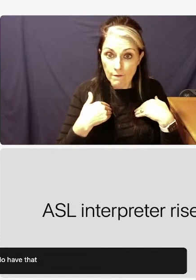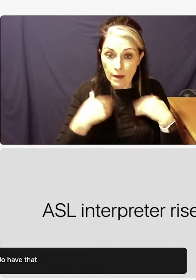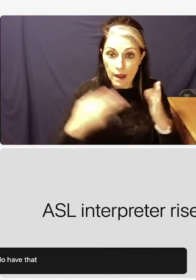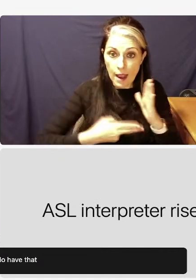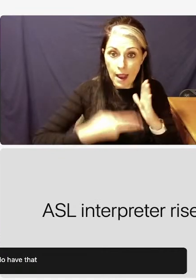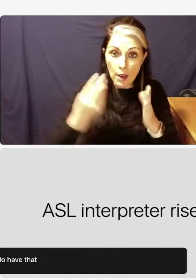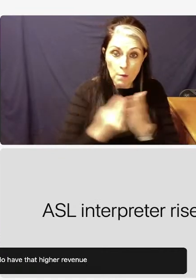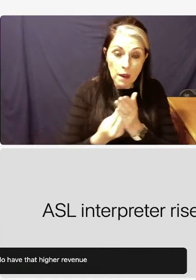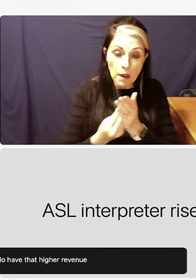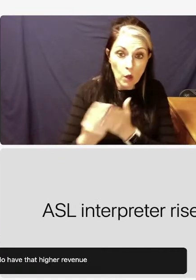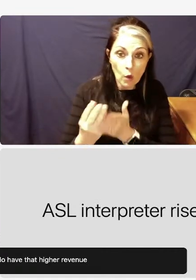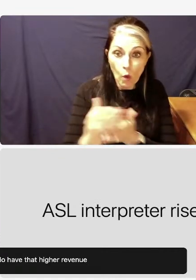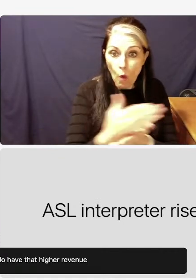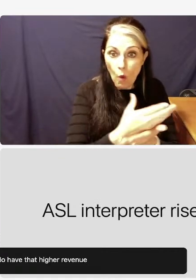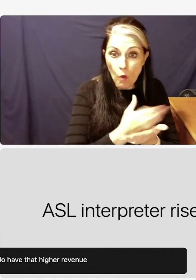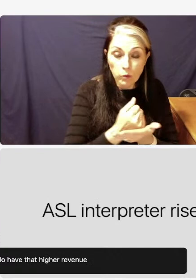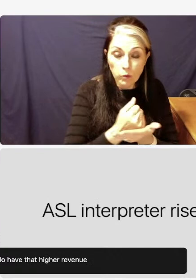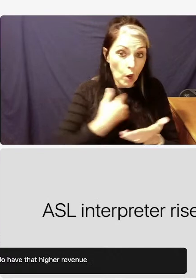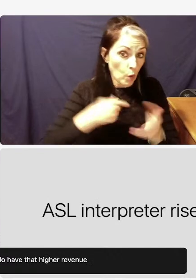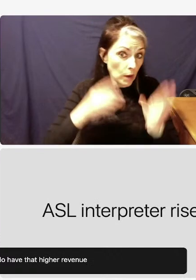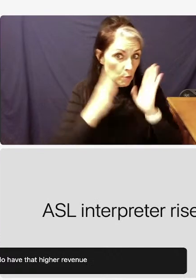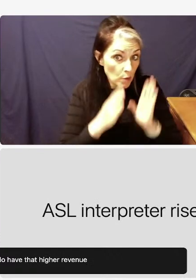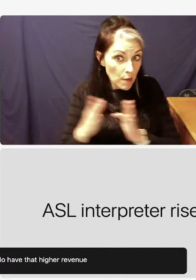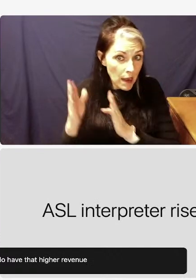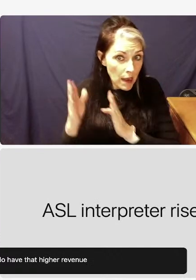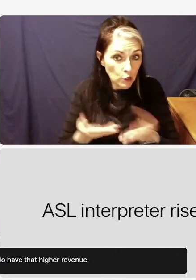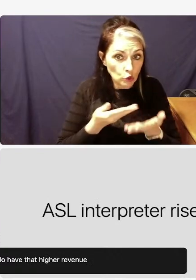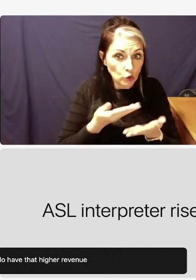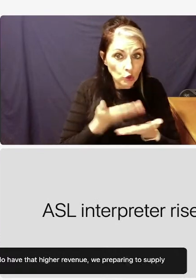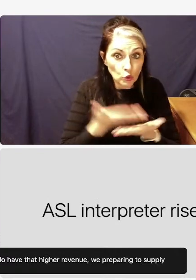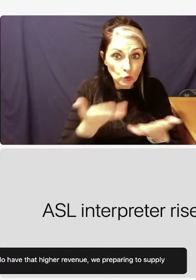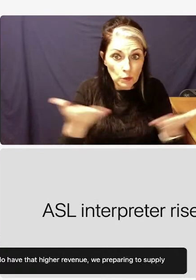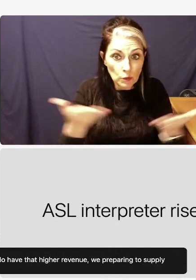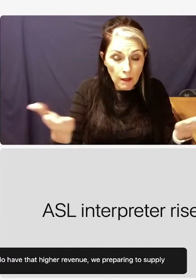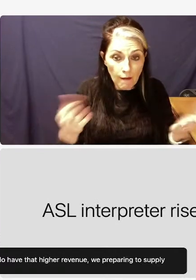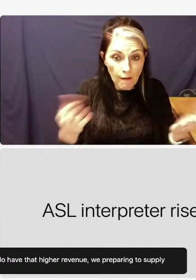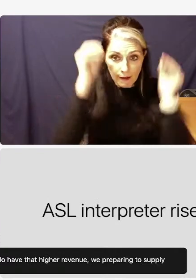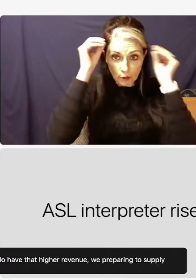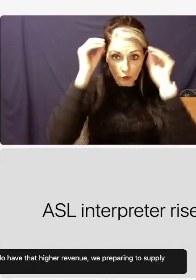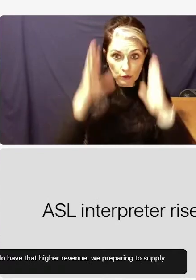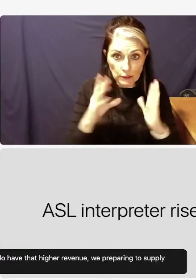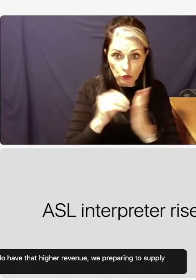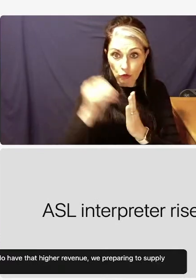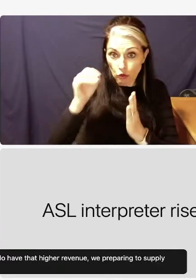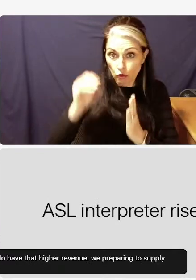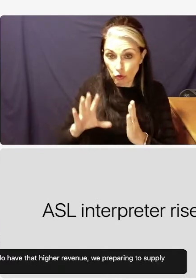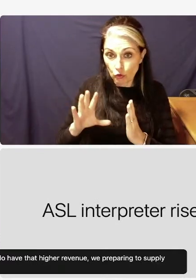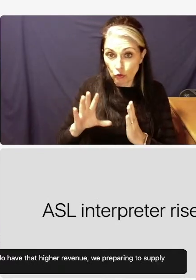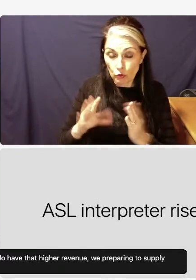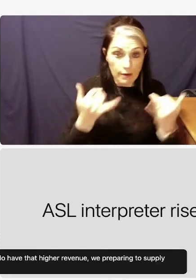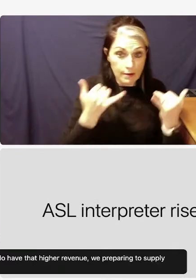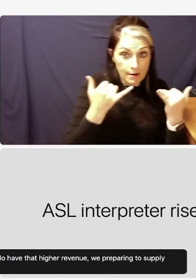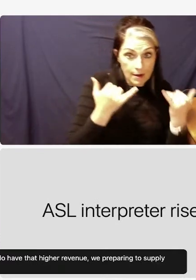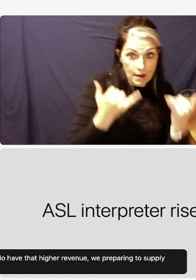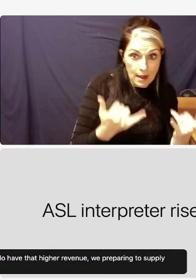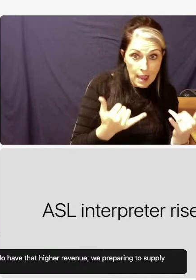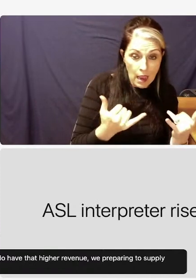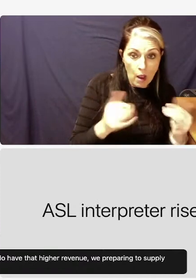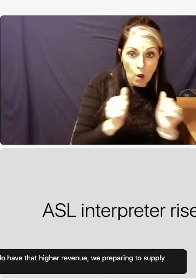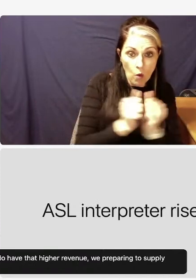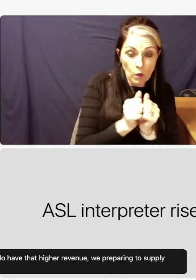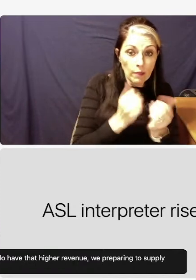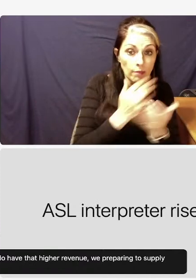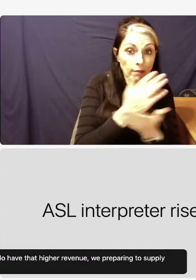revenue are we preparing to supply our teachers our students now with some of